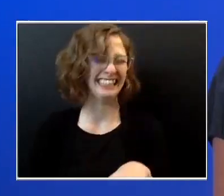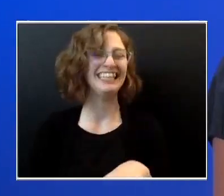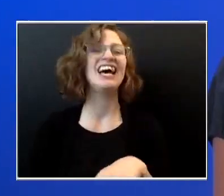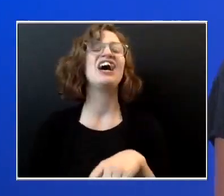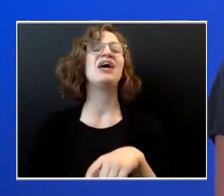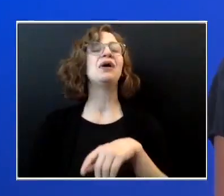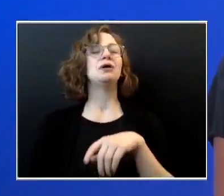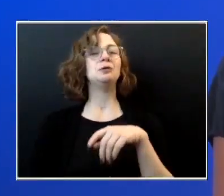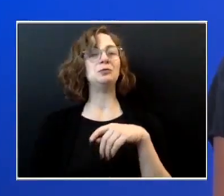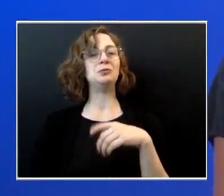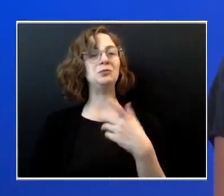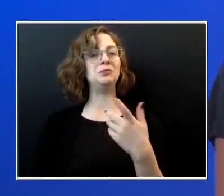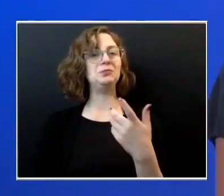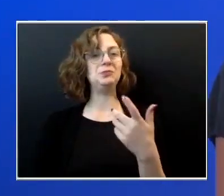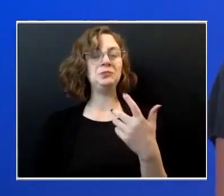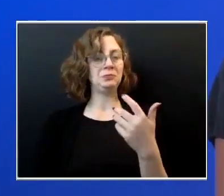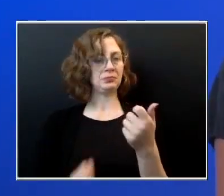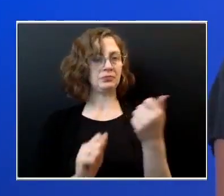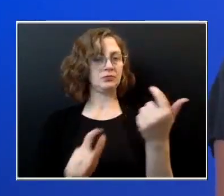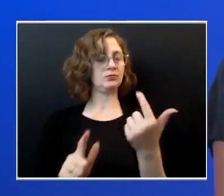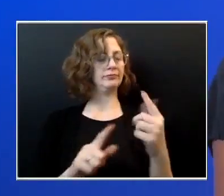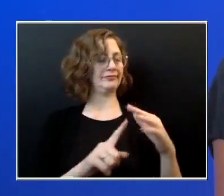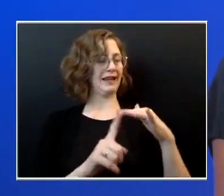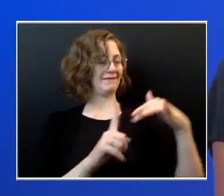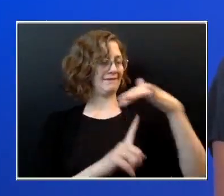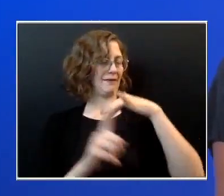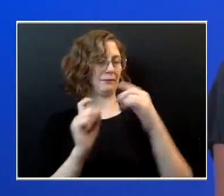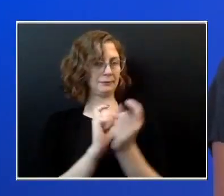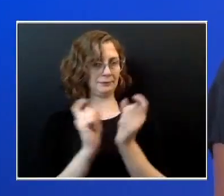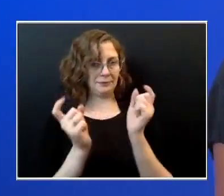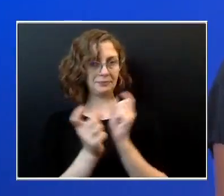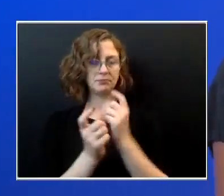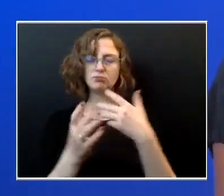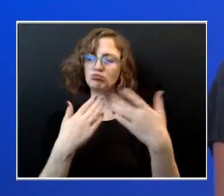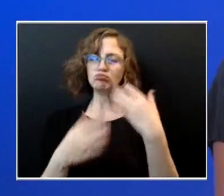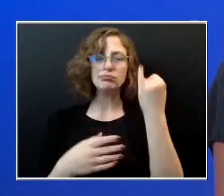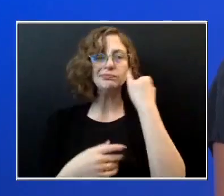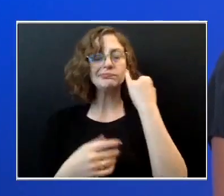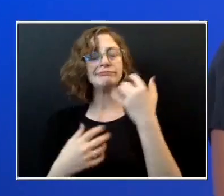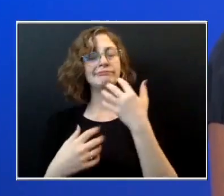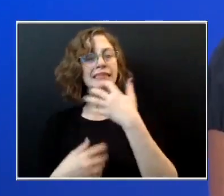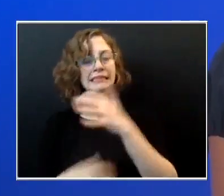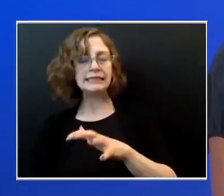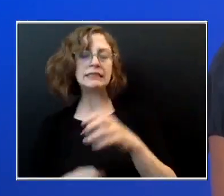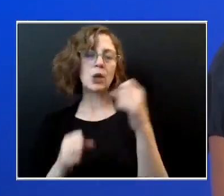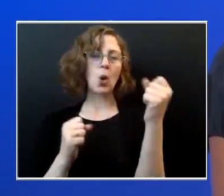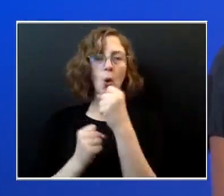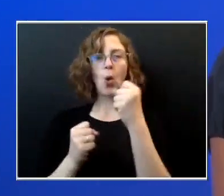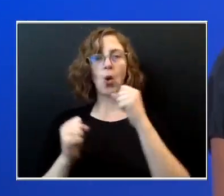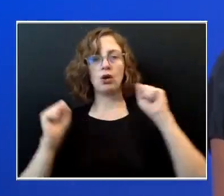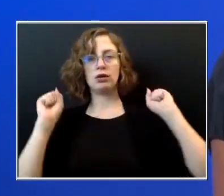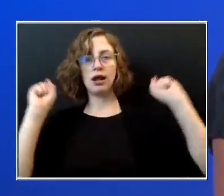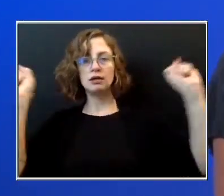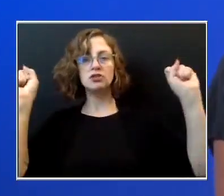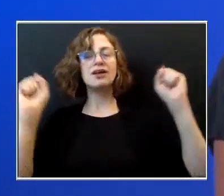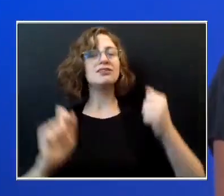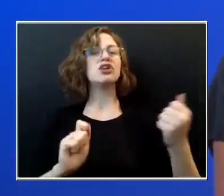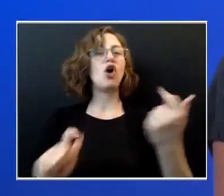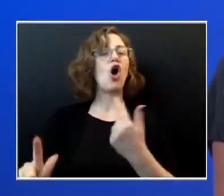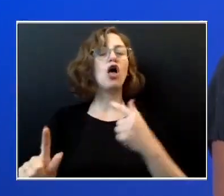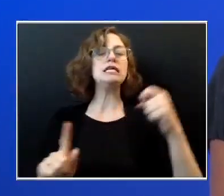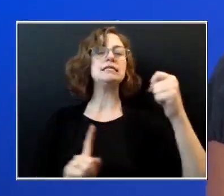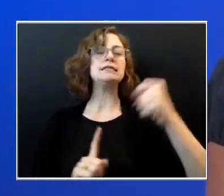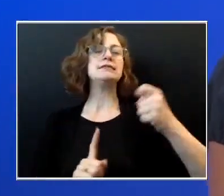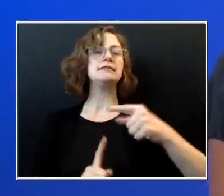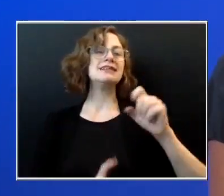of these environmental changes, whether it's heat or cold or exercise, as being sort of a stimulus for all these systems in our